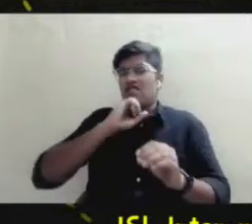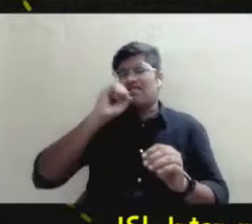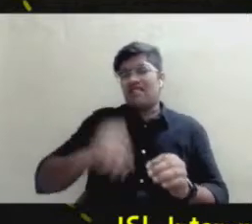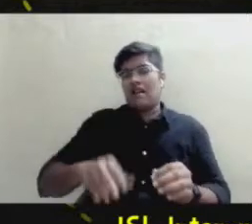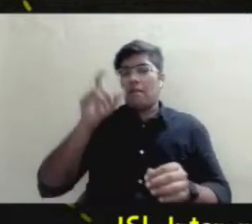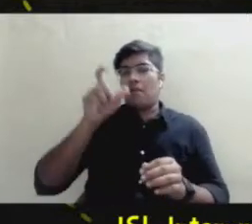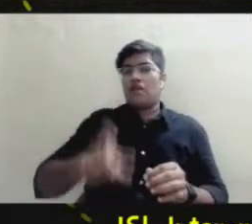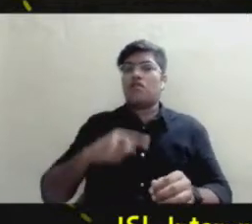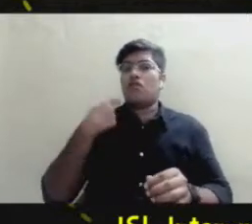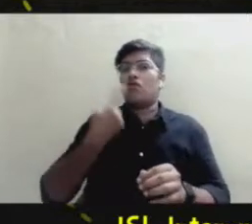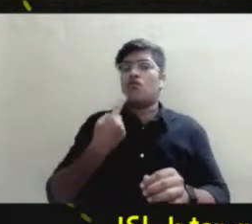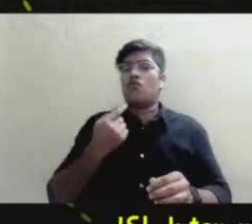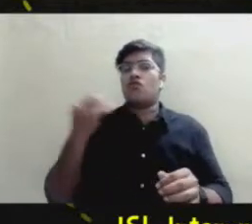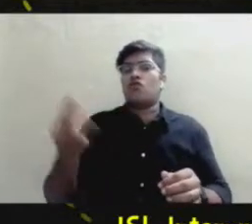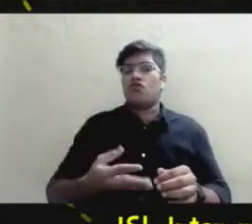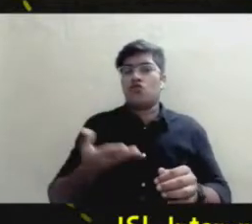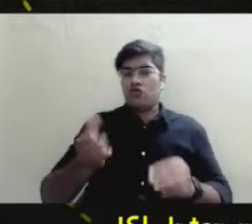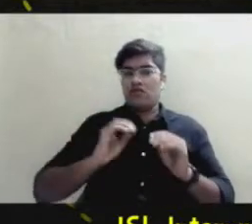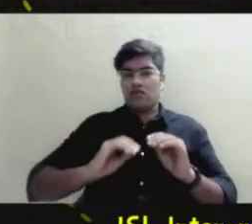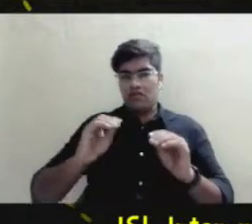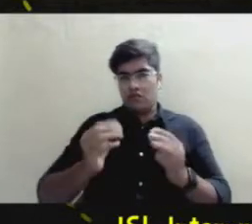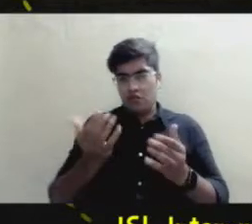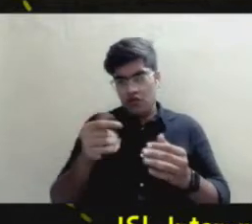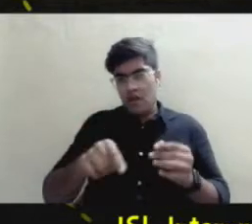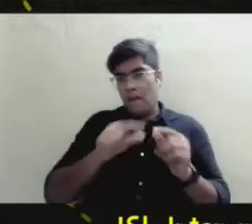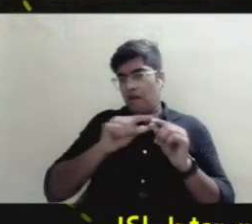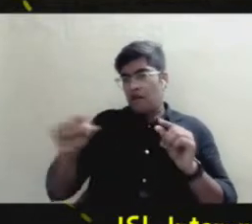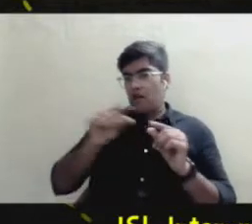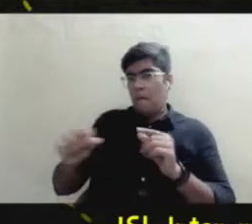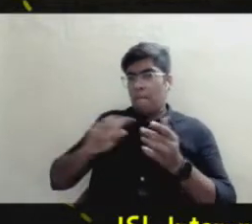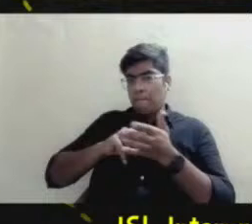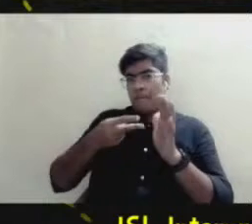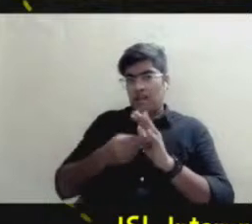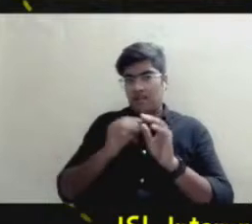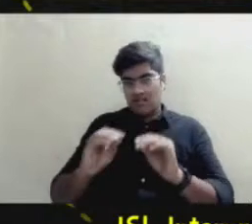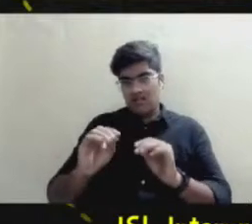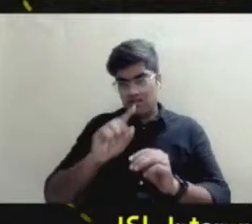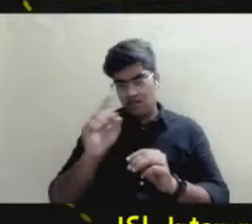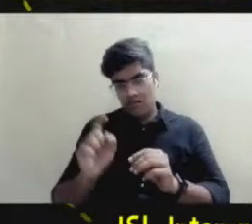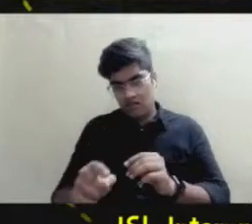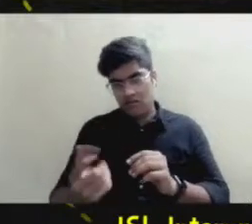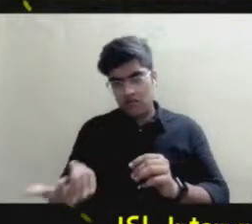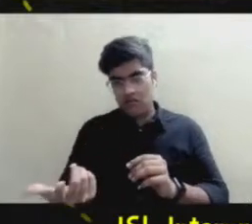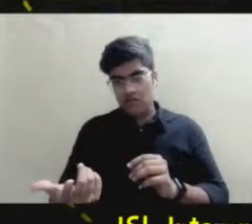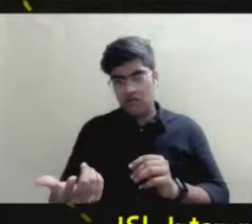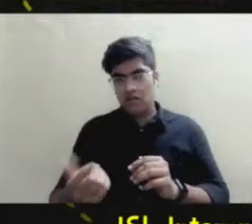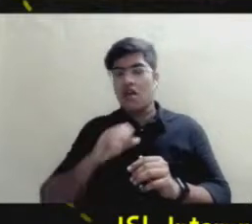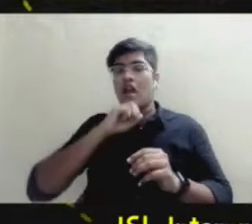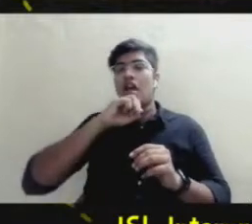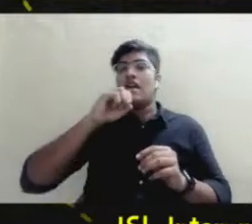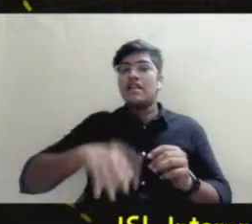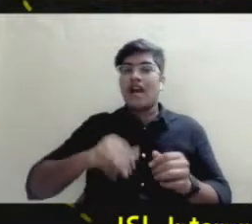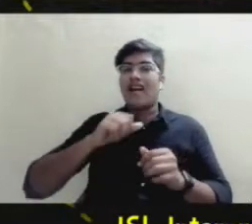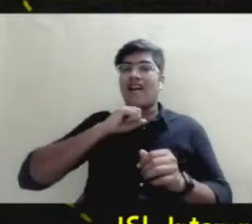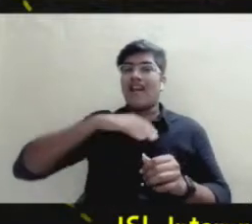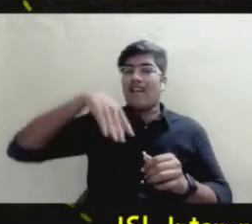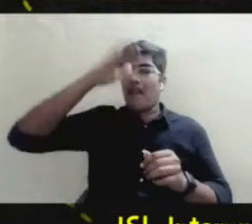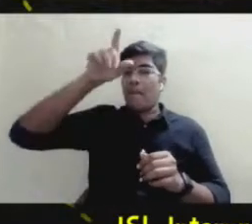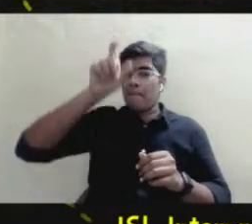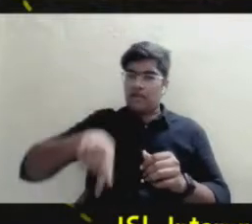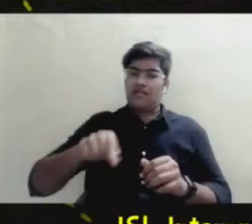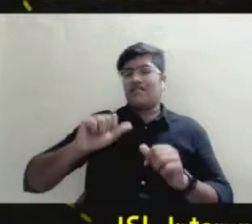the meaning of these lyrics? I can teach a young adult, I can teach